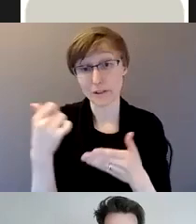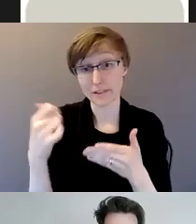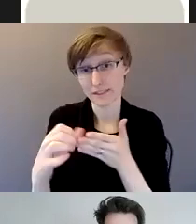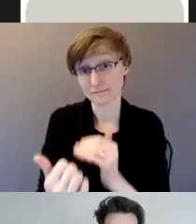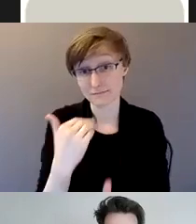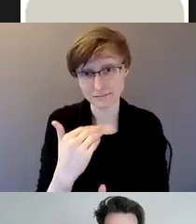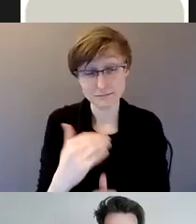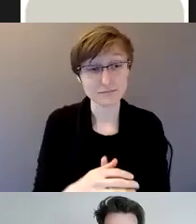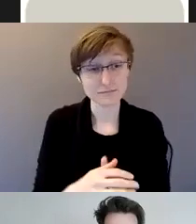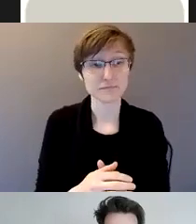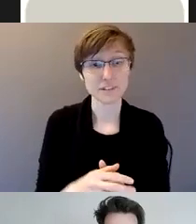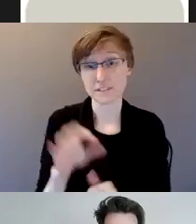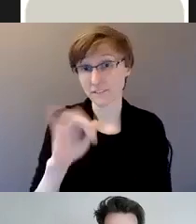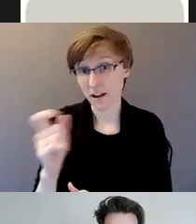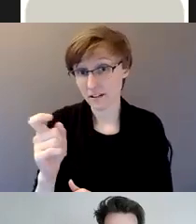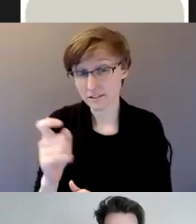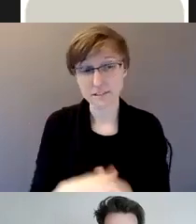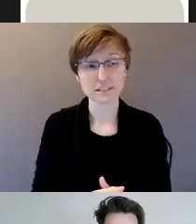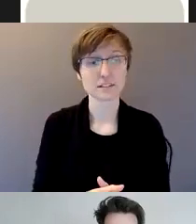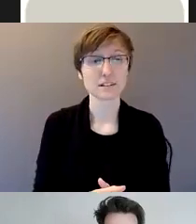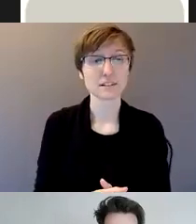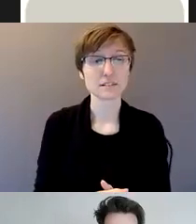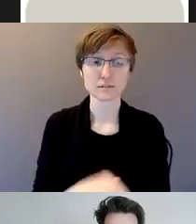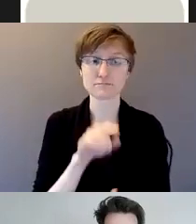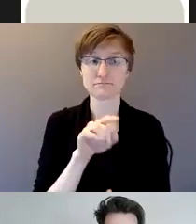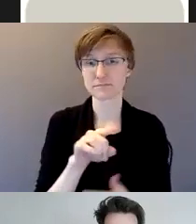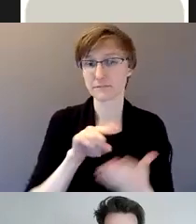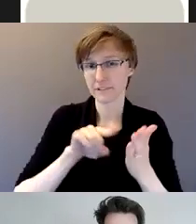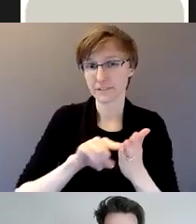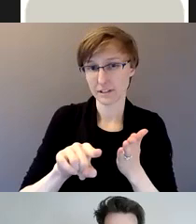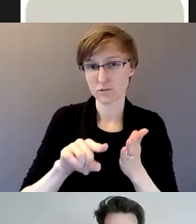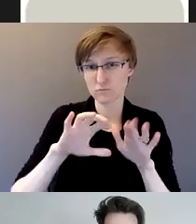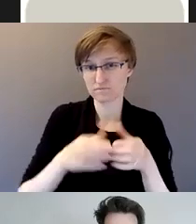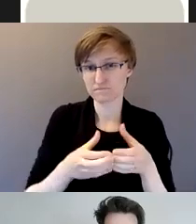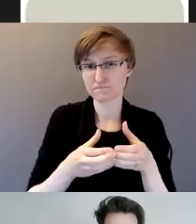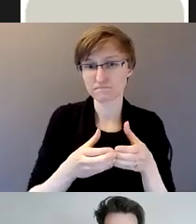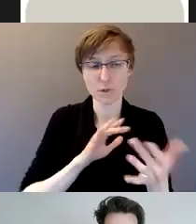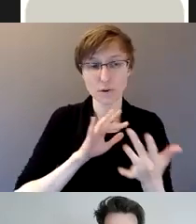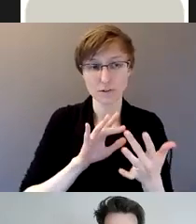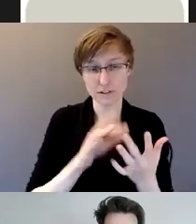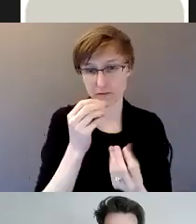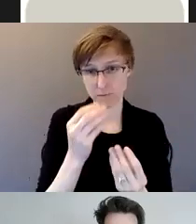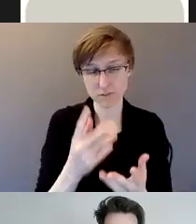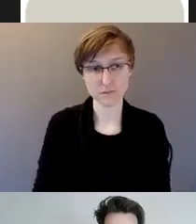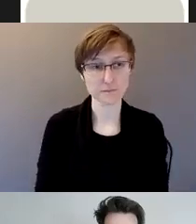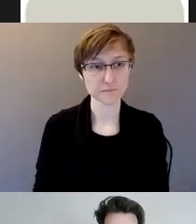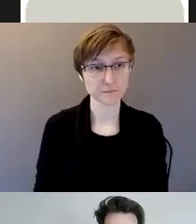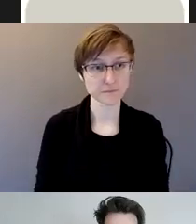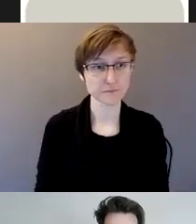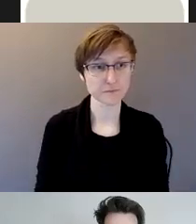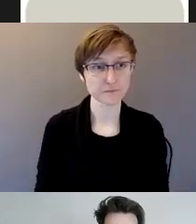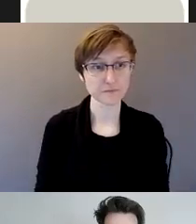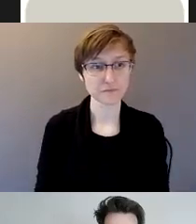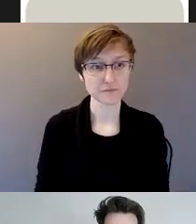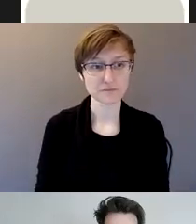allegation or fax. This is our investigations unit contact. And again, this is kind of a nice